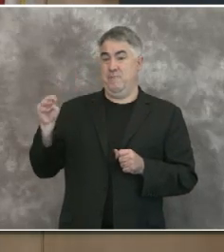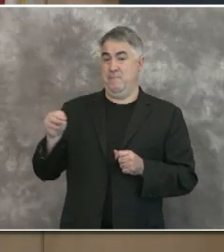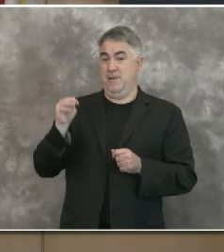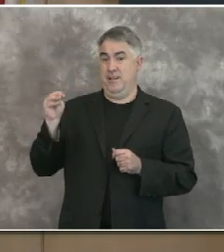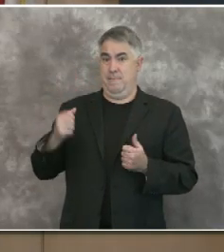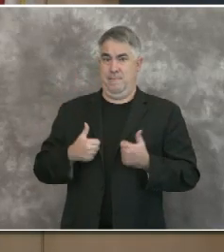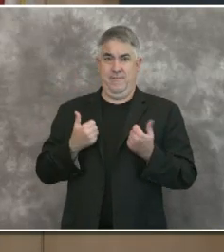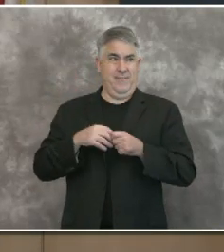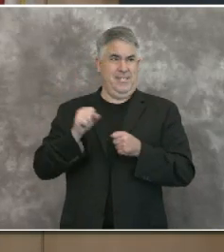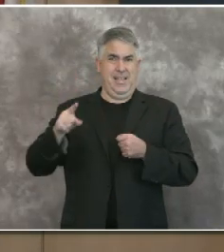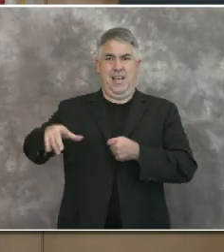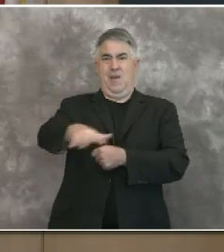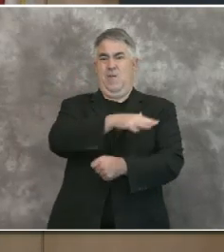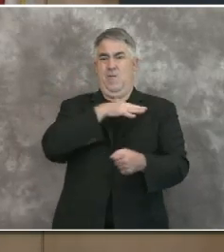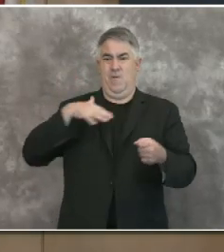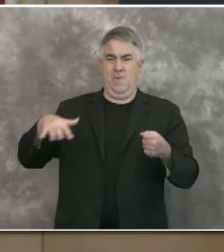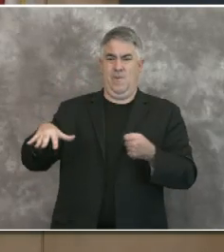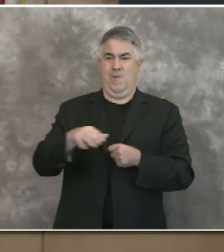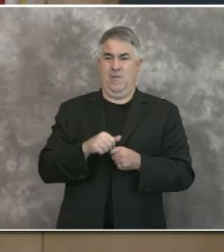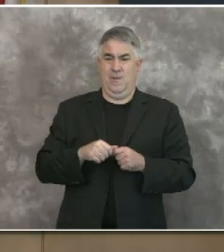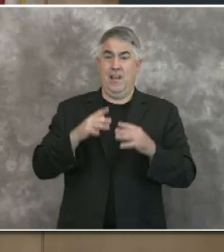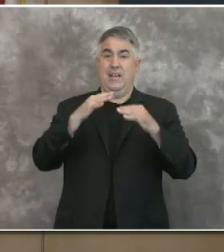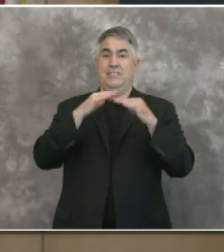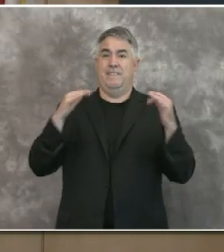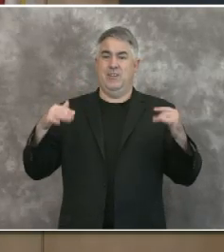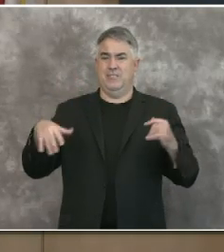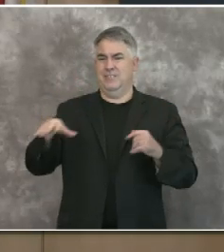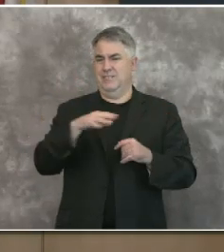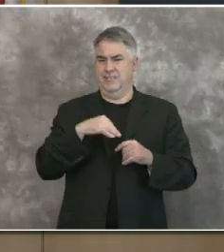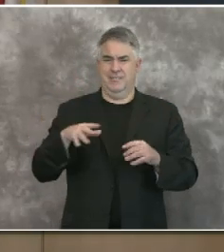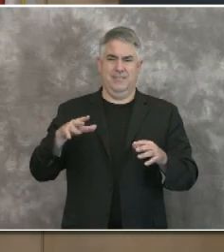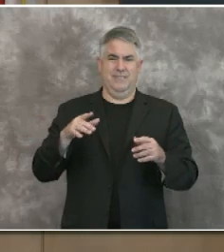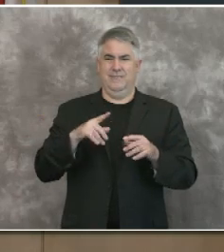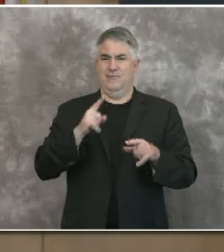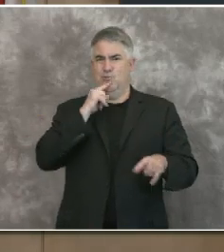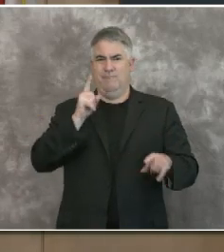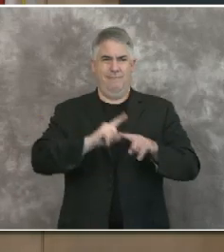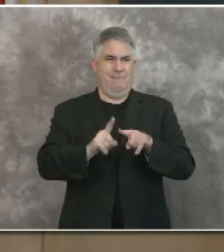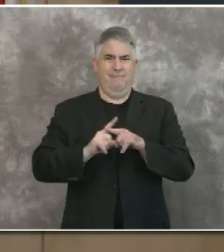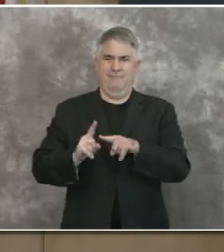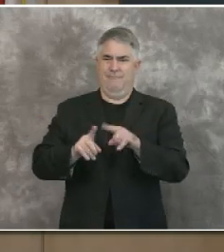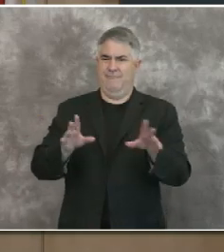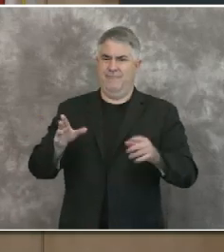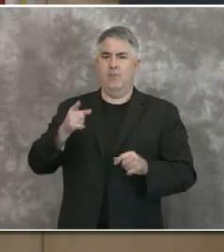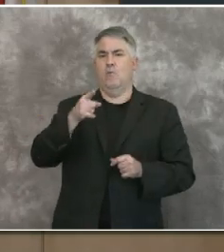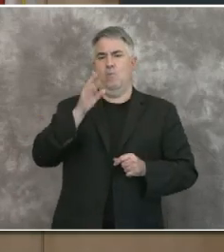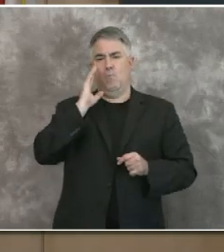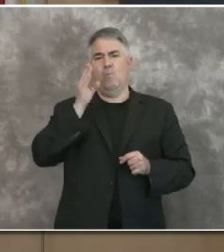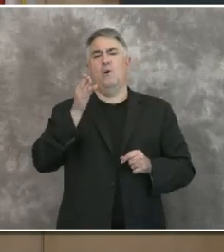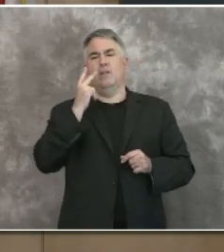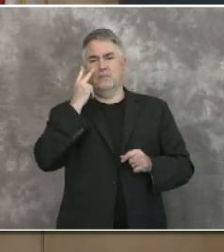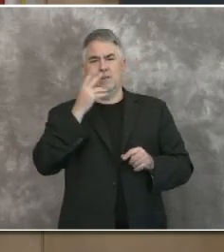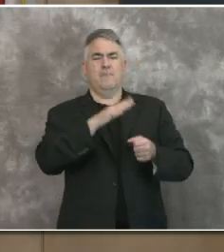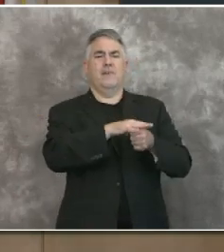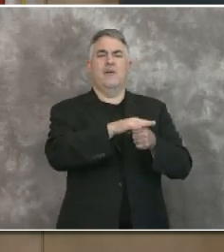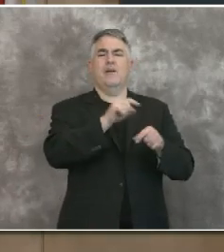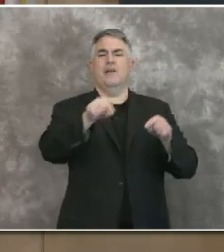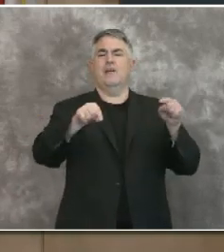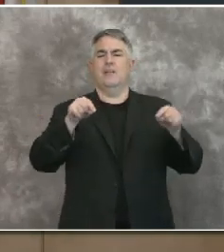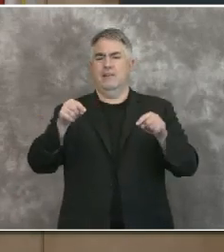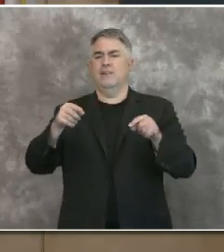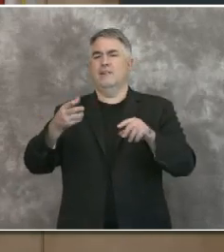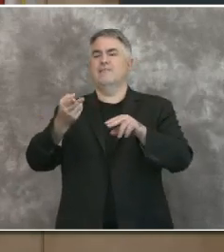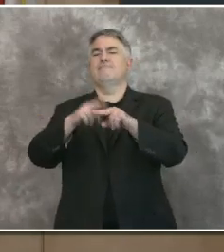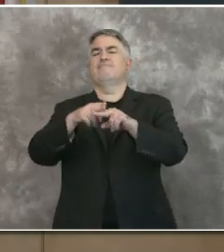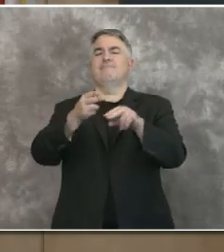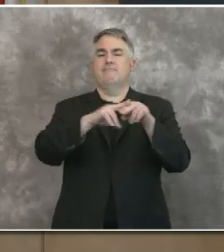a diversity of geography, you're always going to have certain areas that have elevated rates of cases. That is natural, just like in the